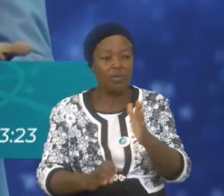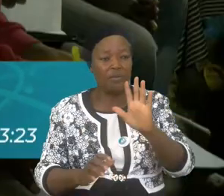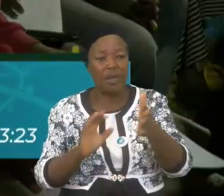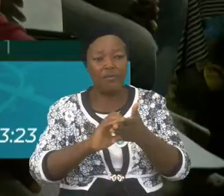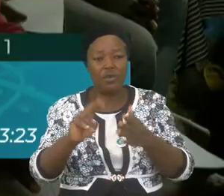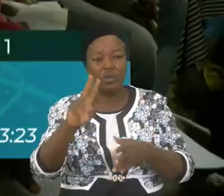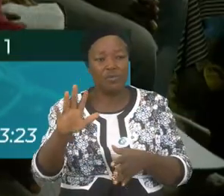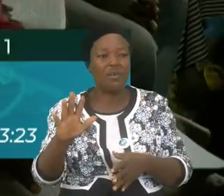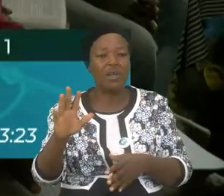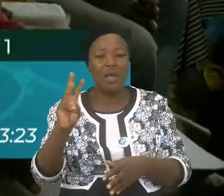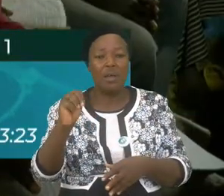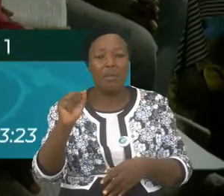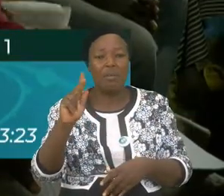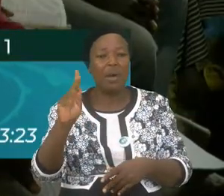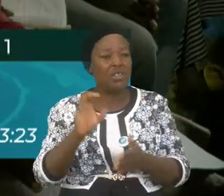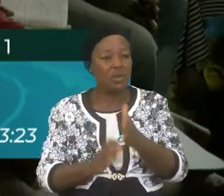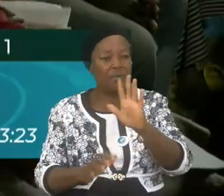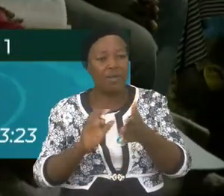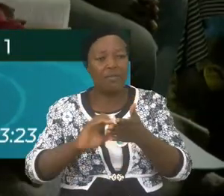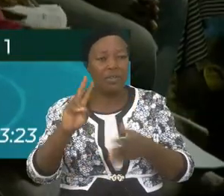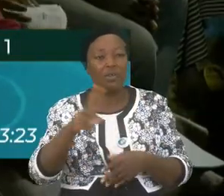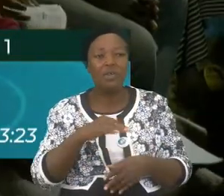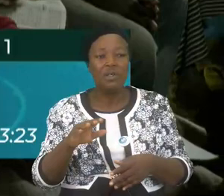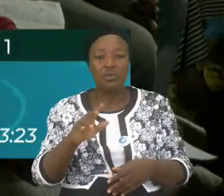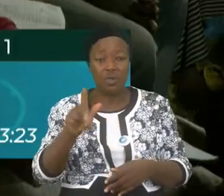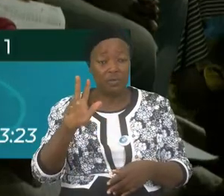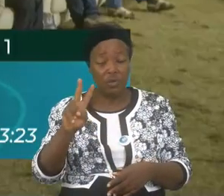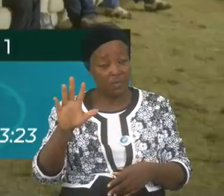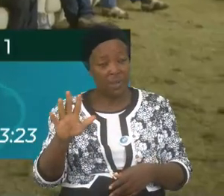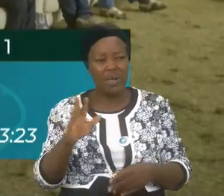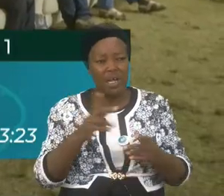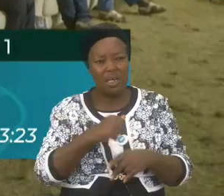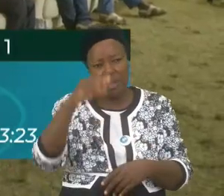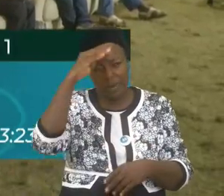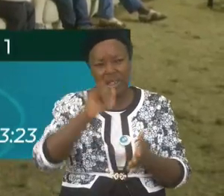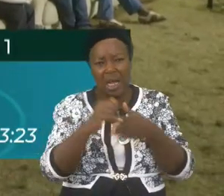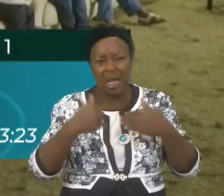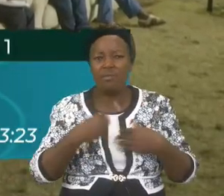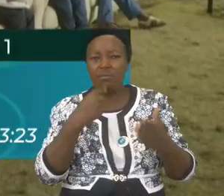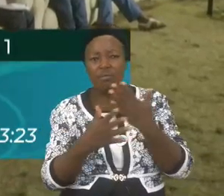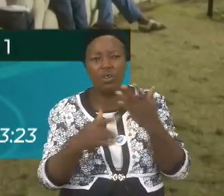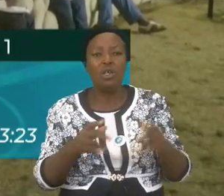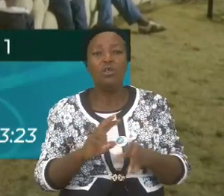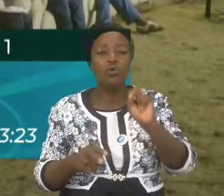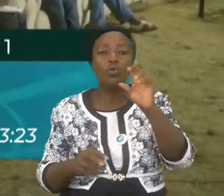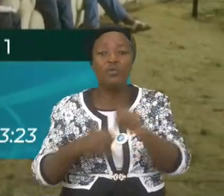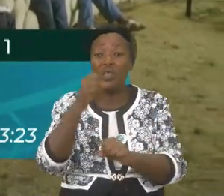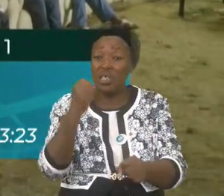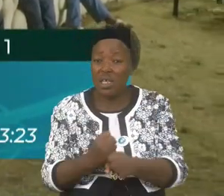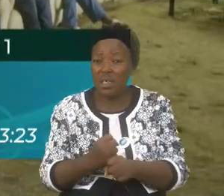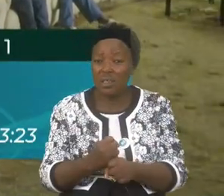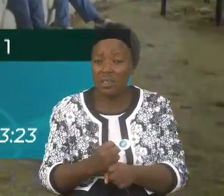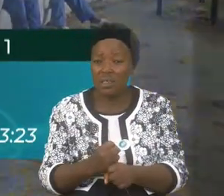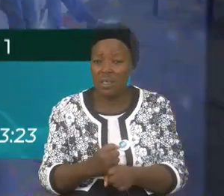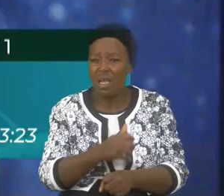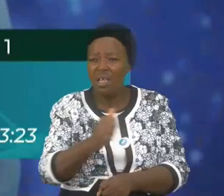of blood 12 years, a woman, now old, perhaps in her 30s,